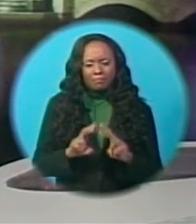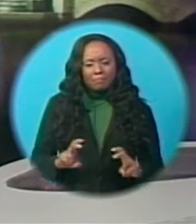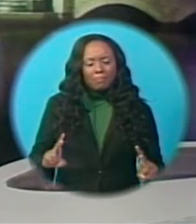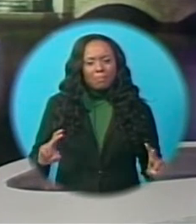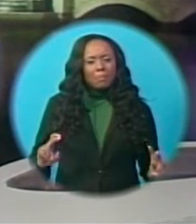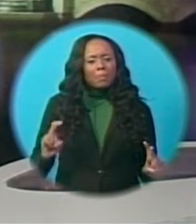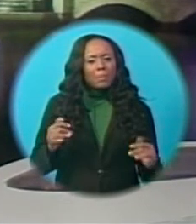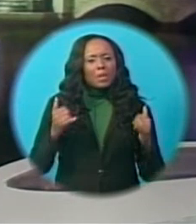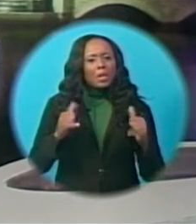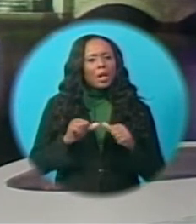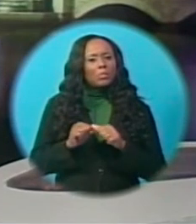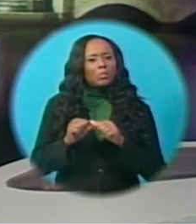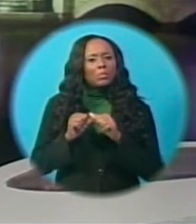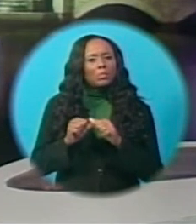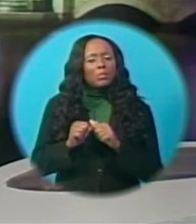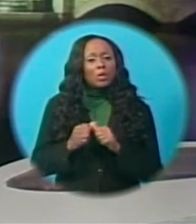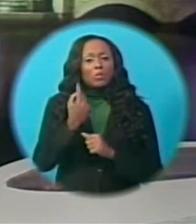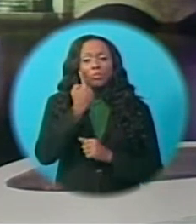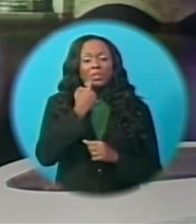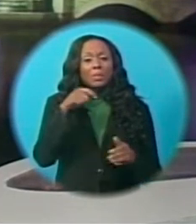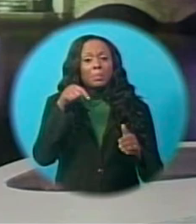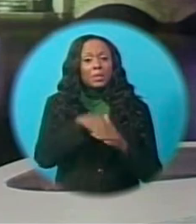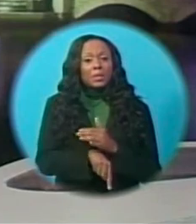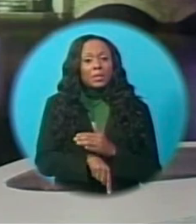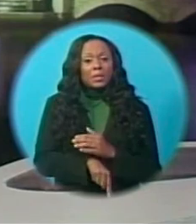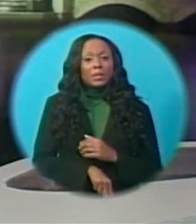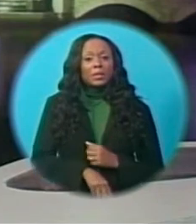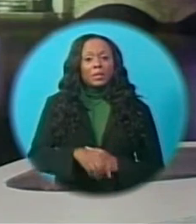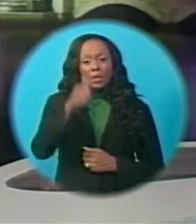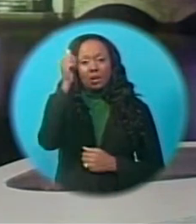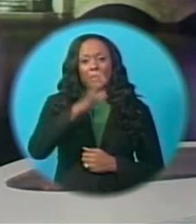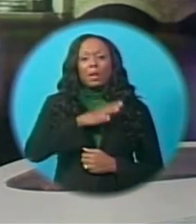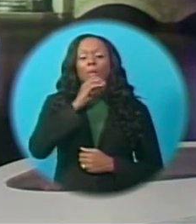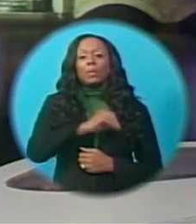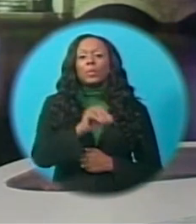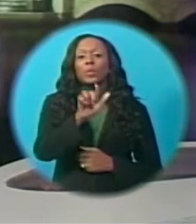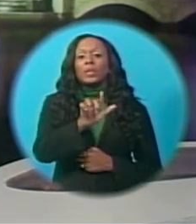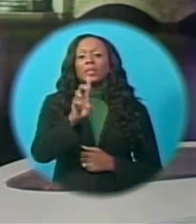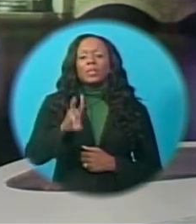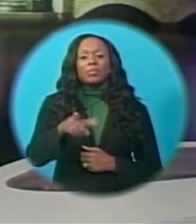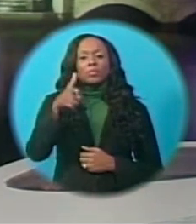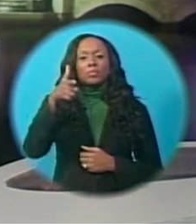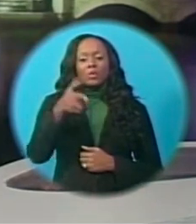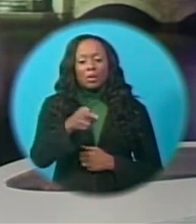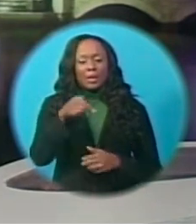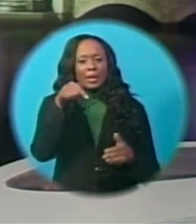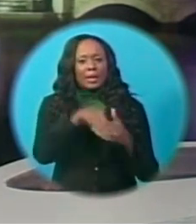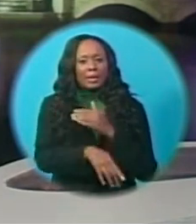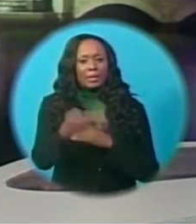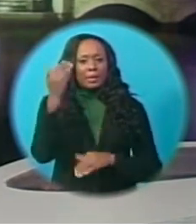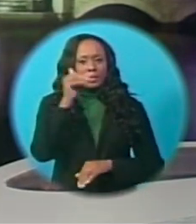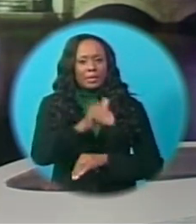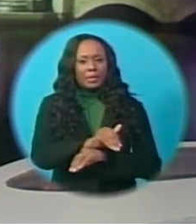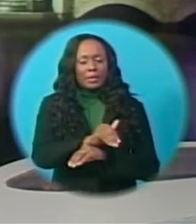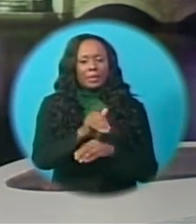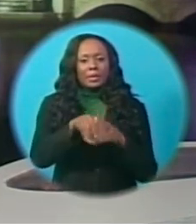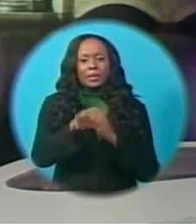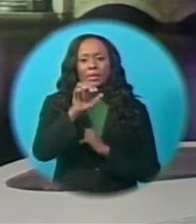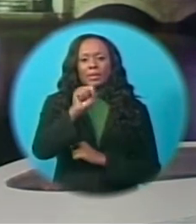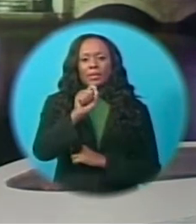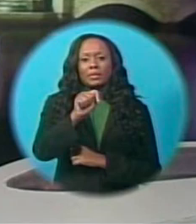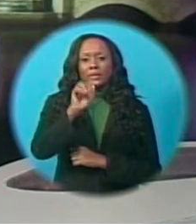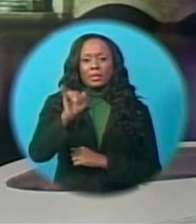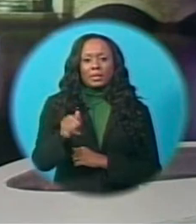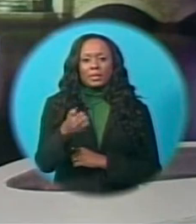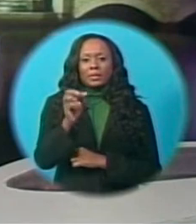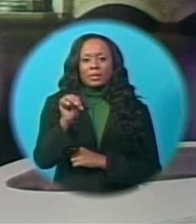Investigations are continuing into this island's latest murder. This after a 26-year-old man was shot and killed last night in St. James. He has